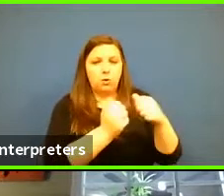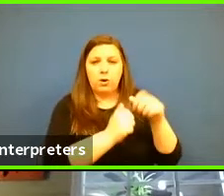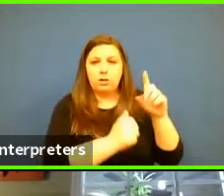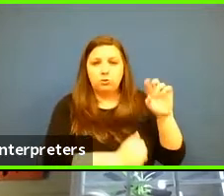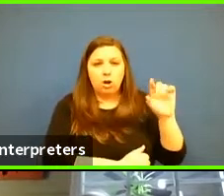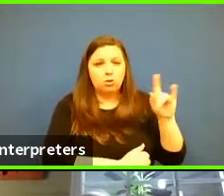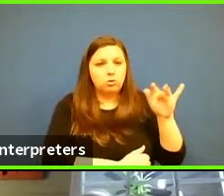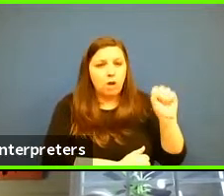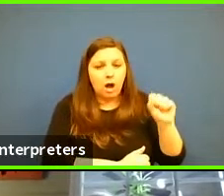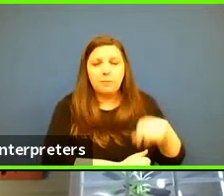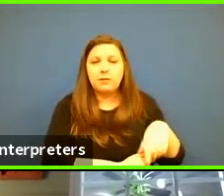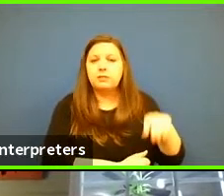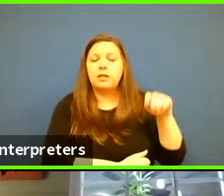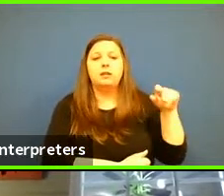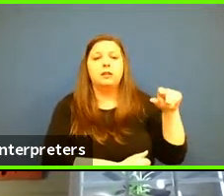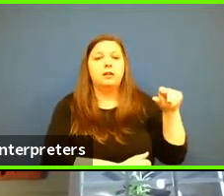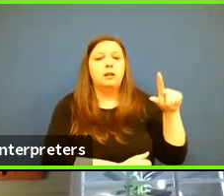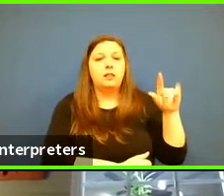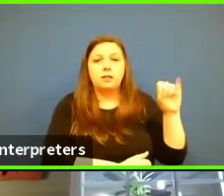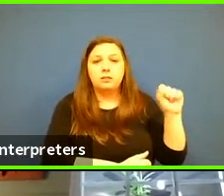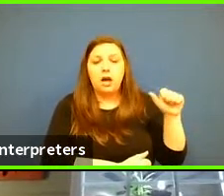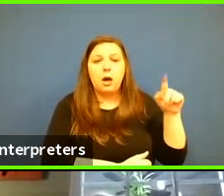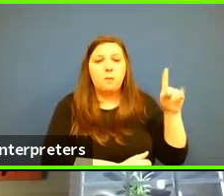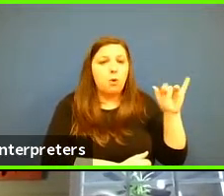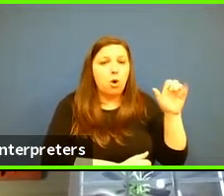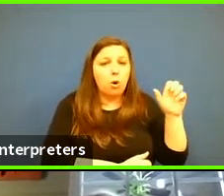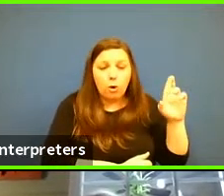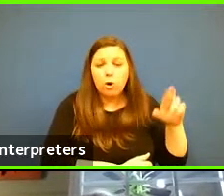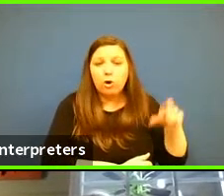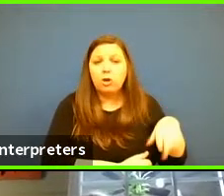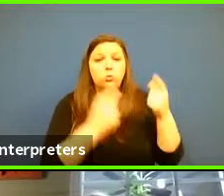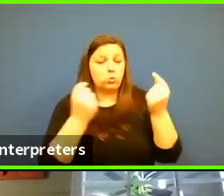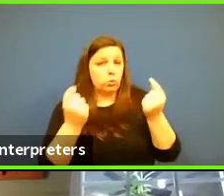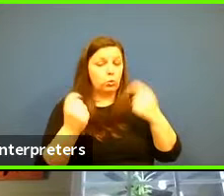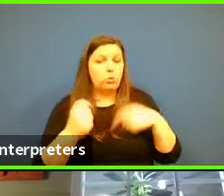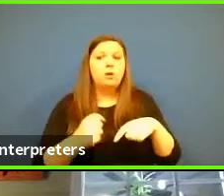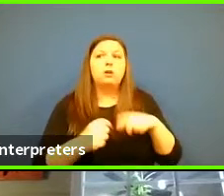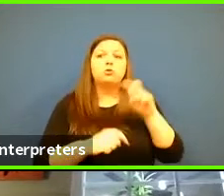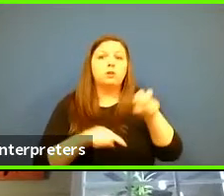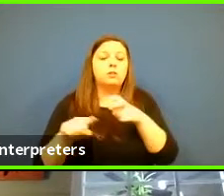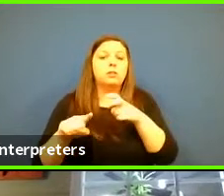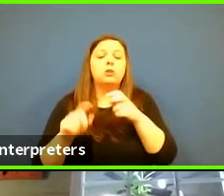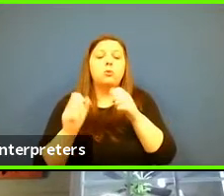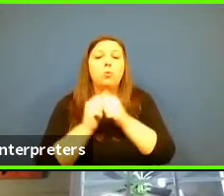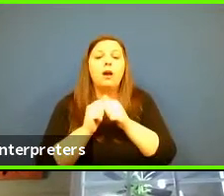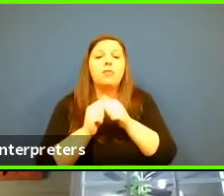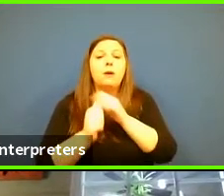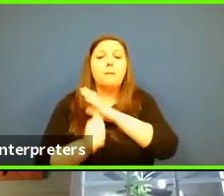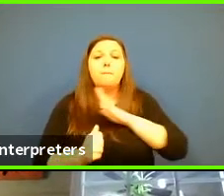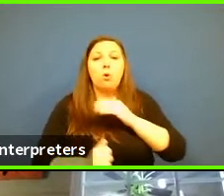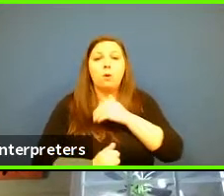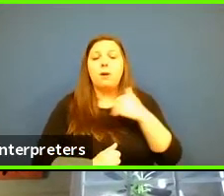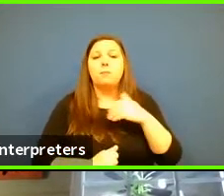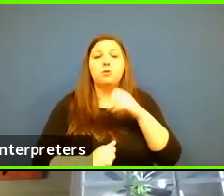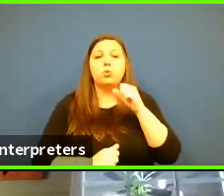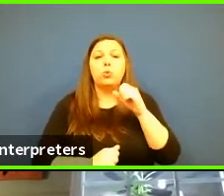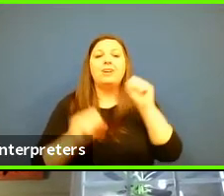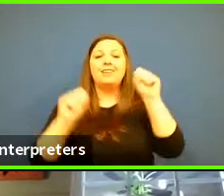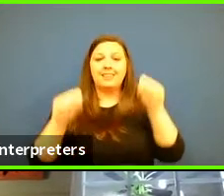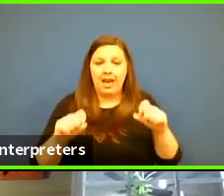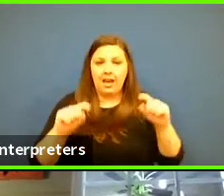if we need to transition back with board members that can be there, and board members that can't call in like